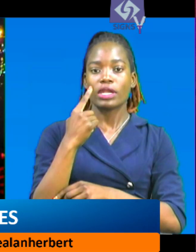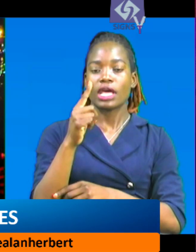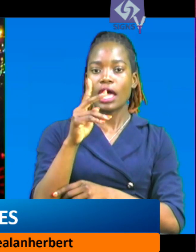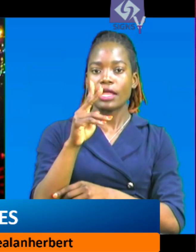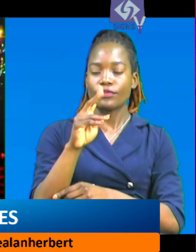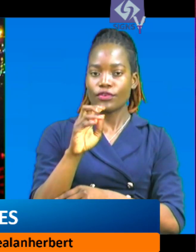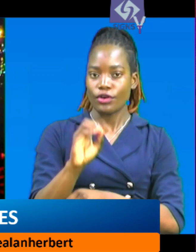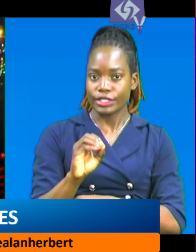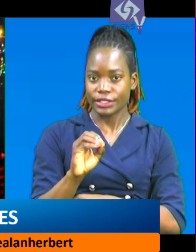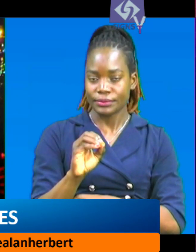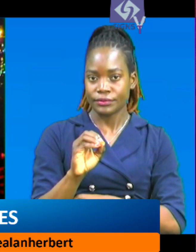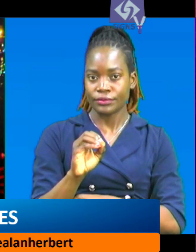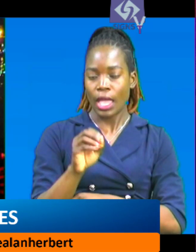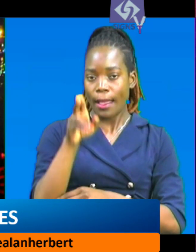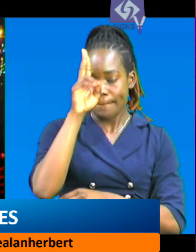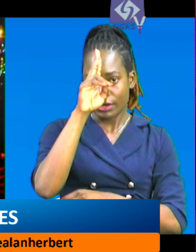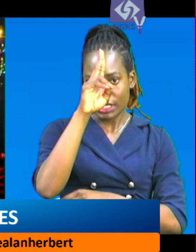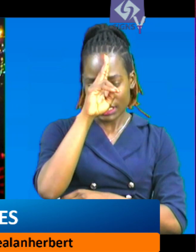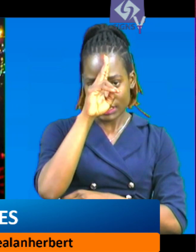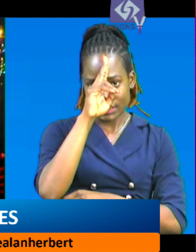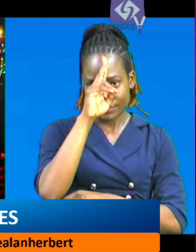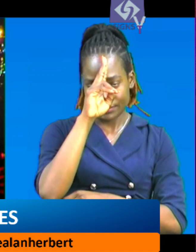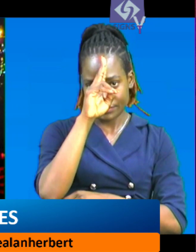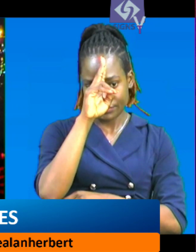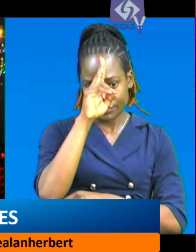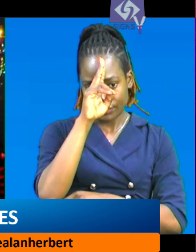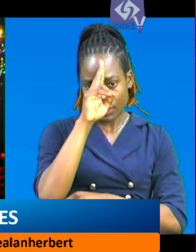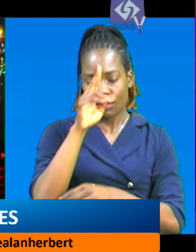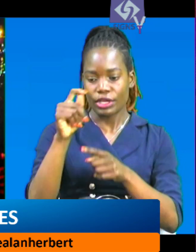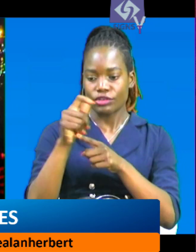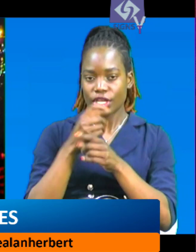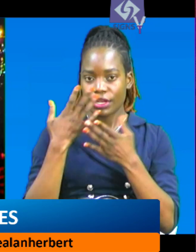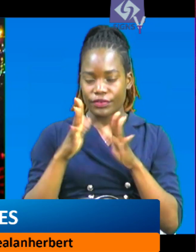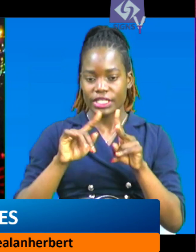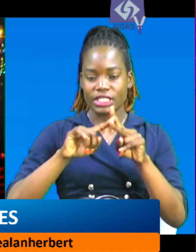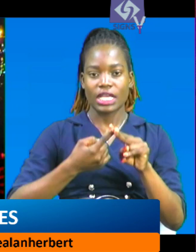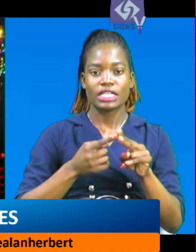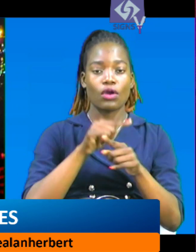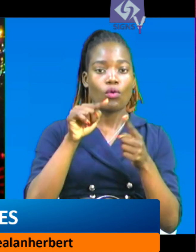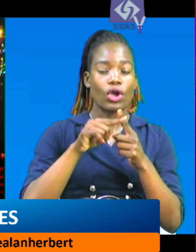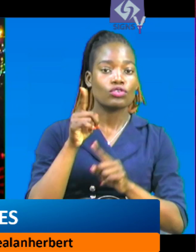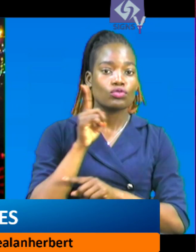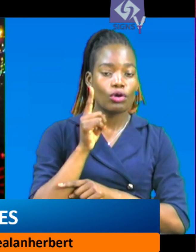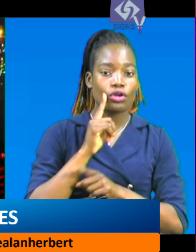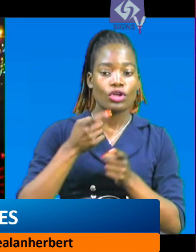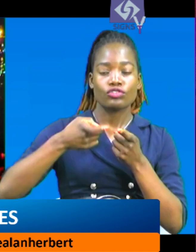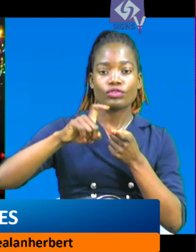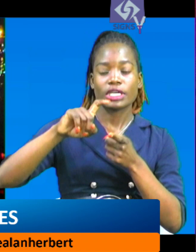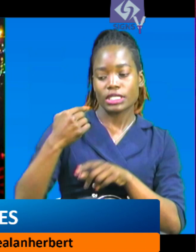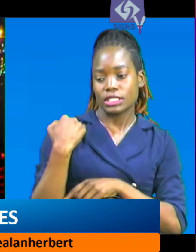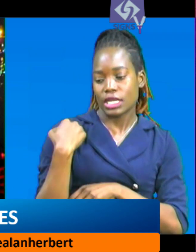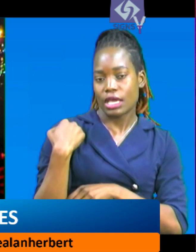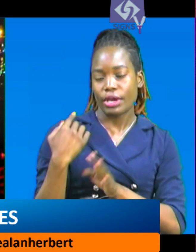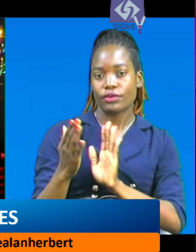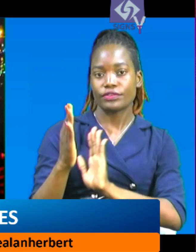140 additional police reservists will be trained starting tomorrow to enhance the number